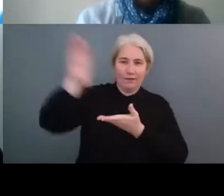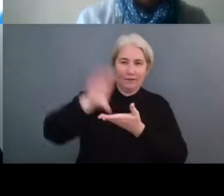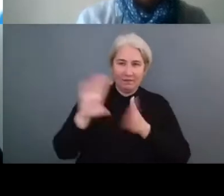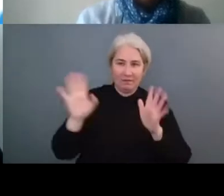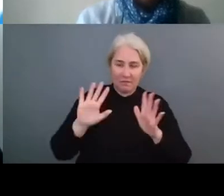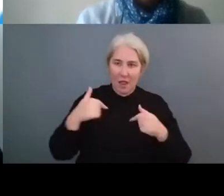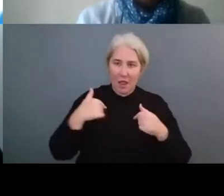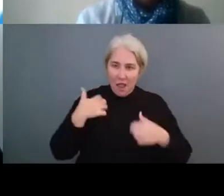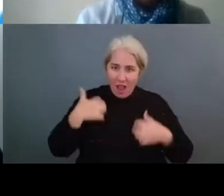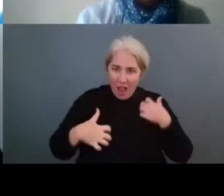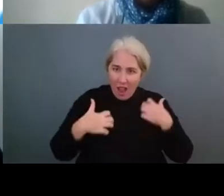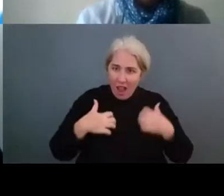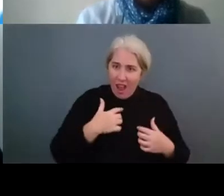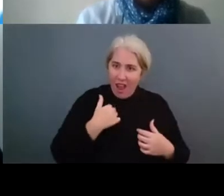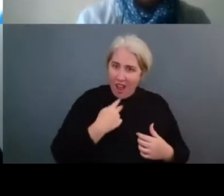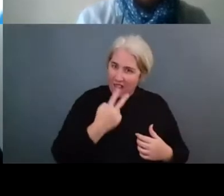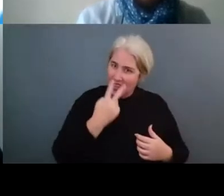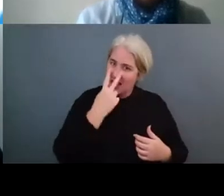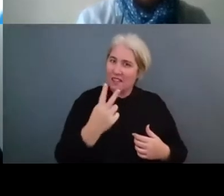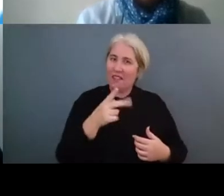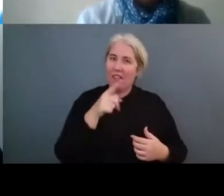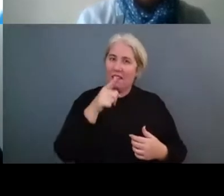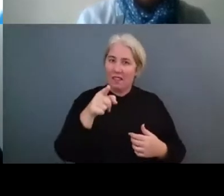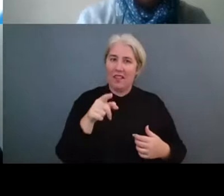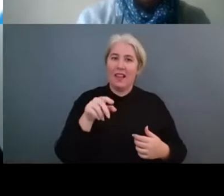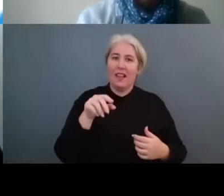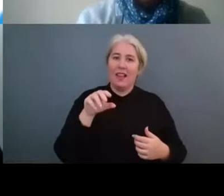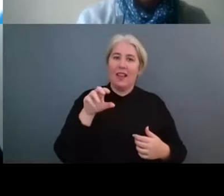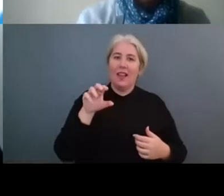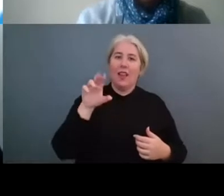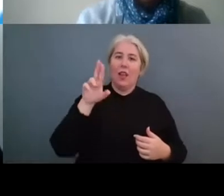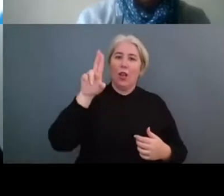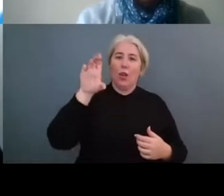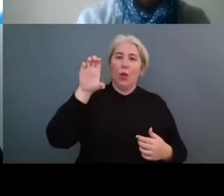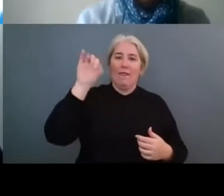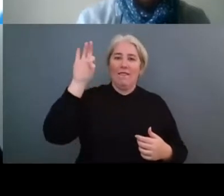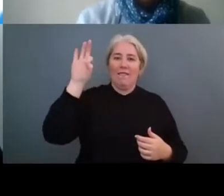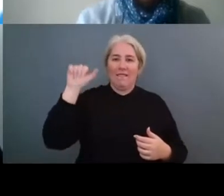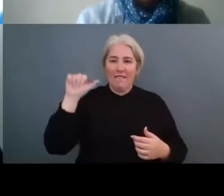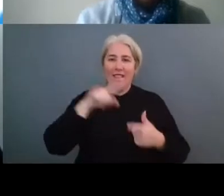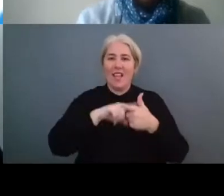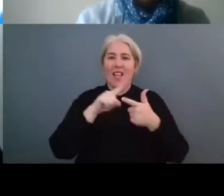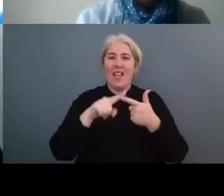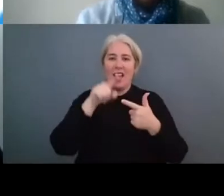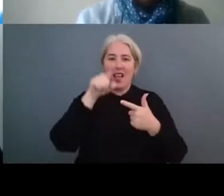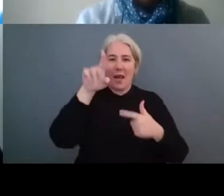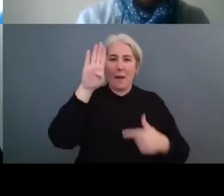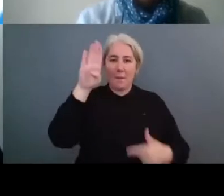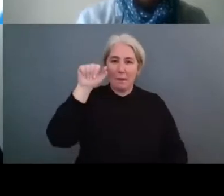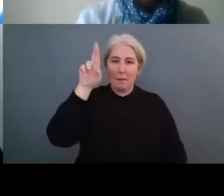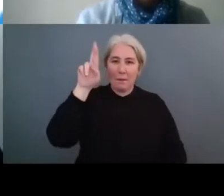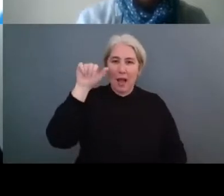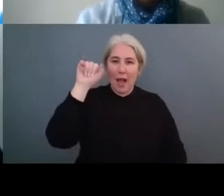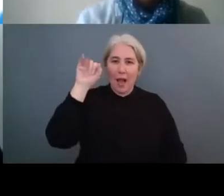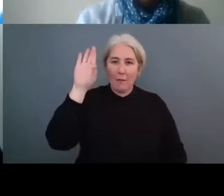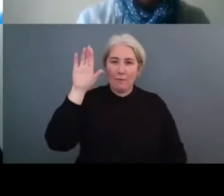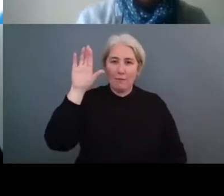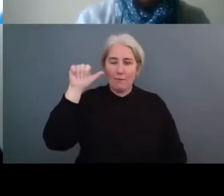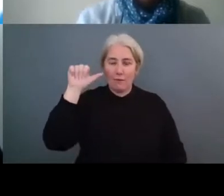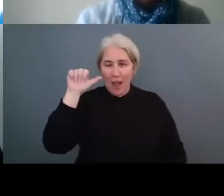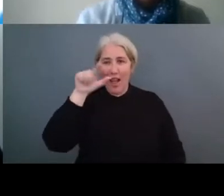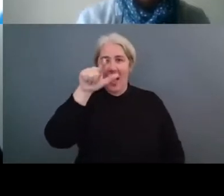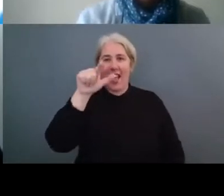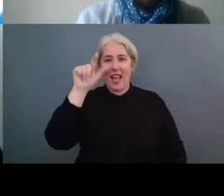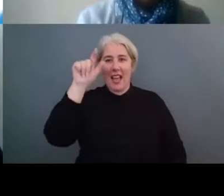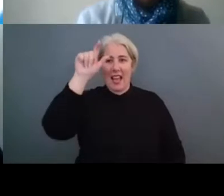the experiences that the UEFA and Barbara in Italy have had, because we are actually in the process of applying for one. And